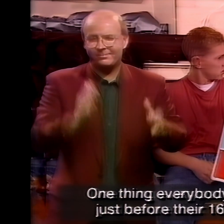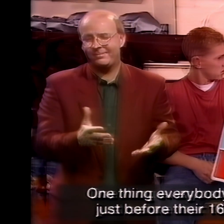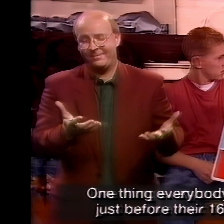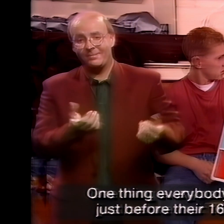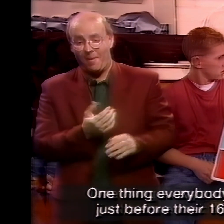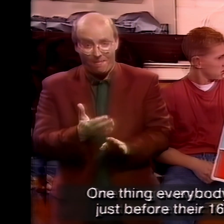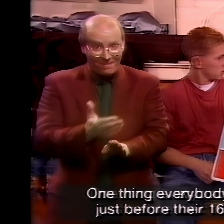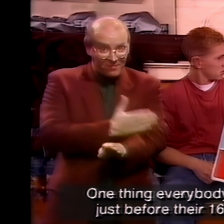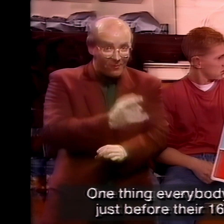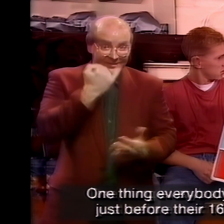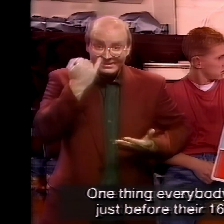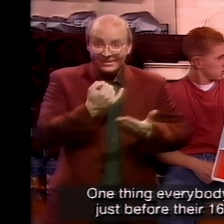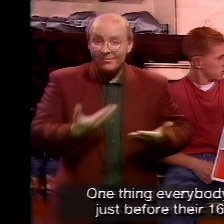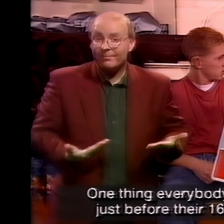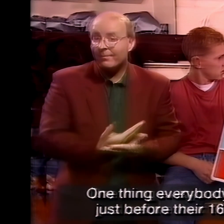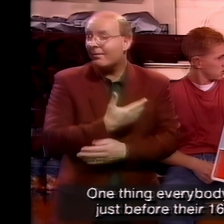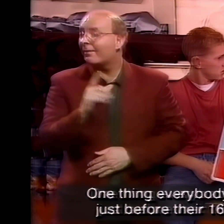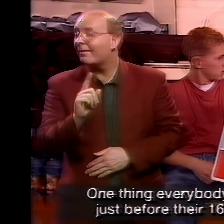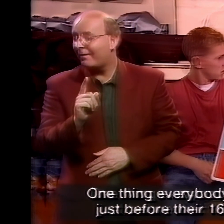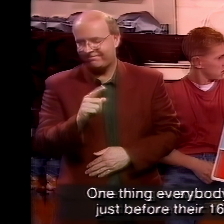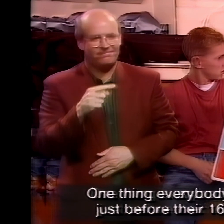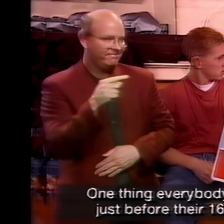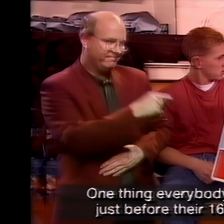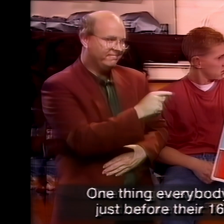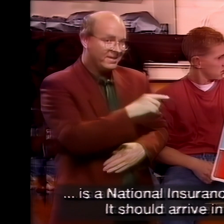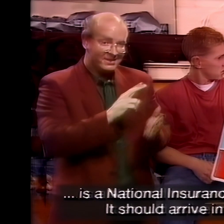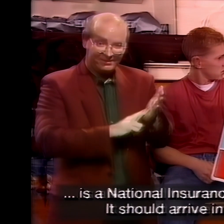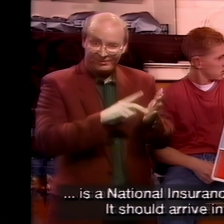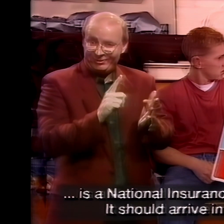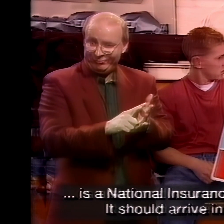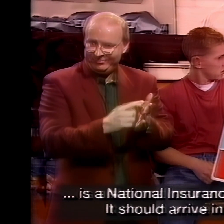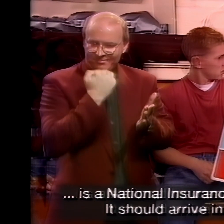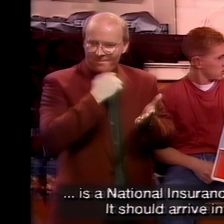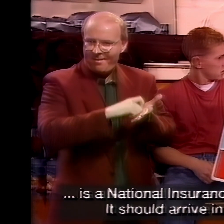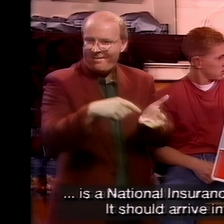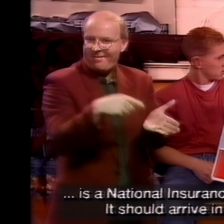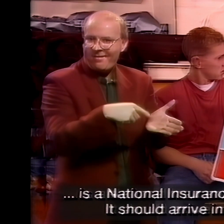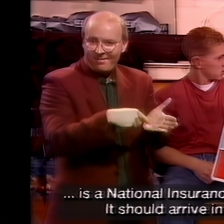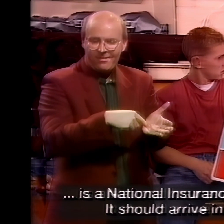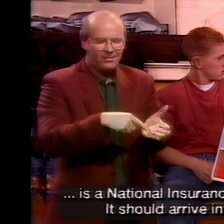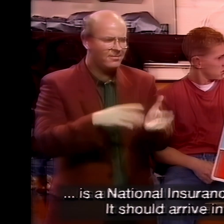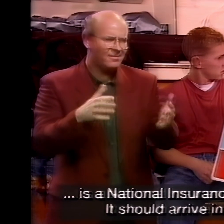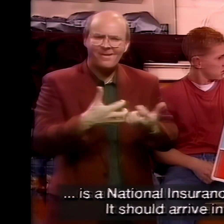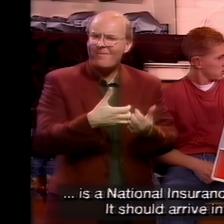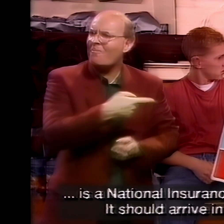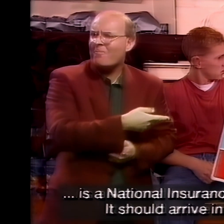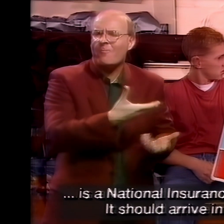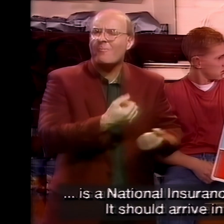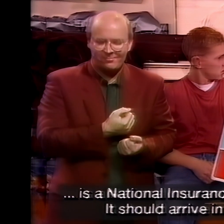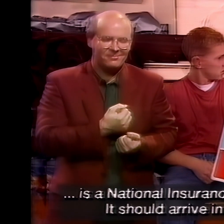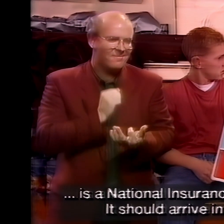One thing everybody should get just before their 16th birthday is a national insurance number card.